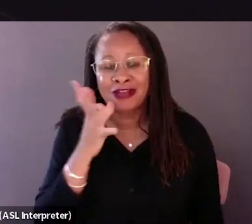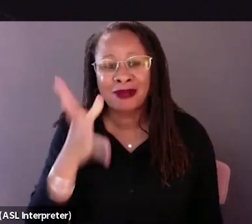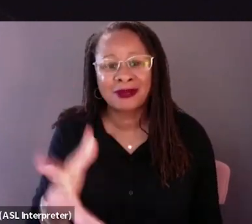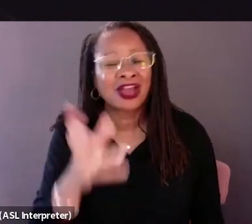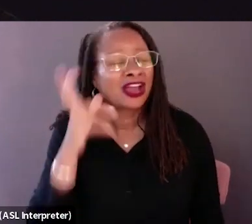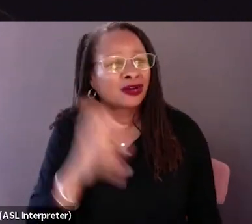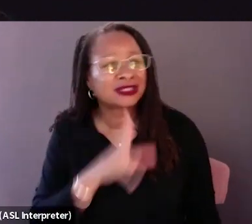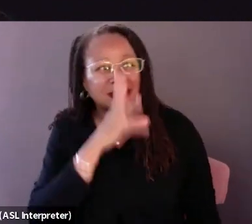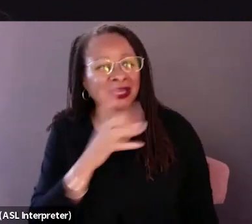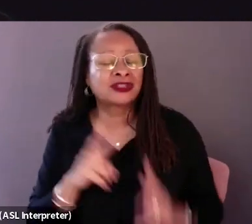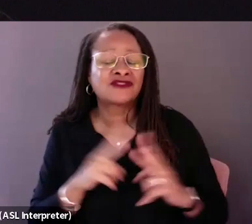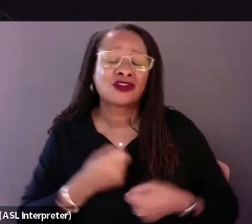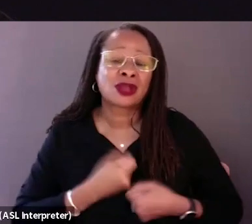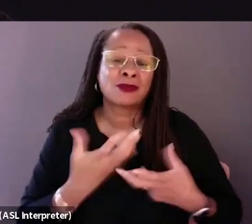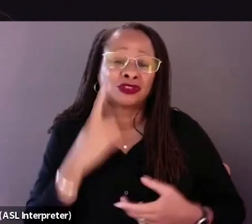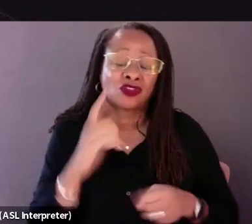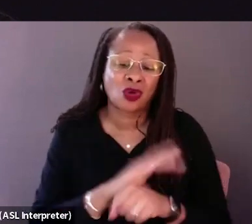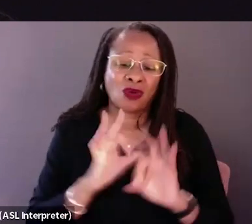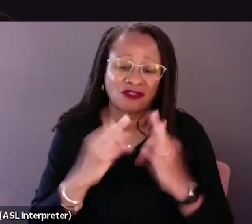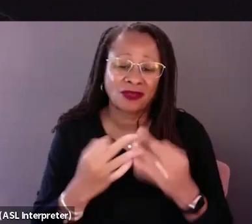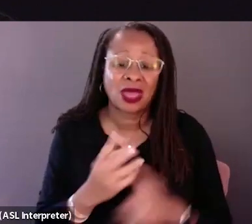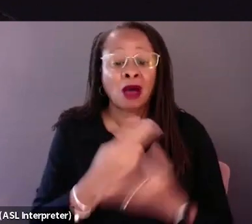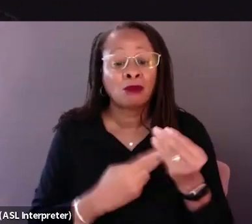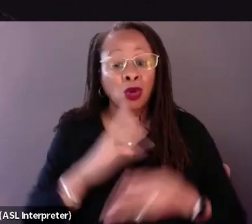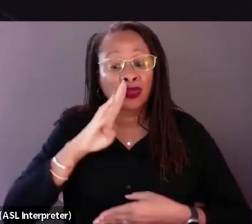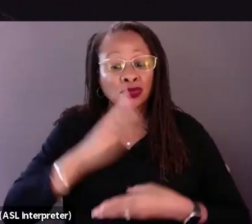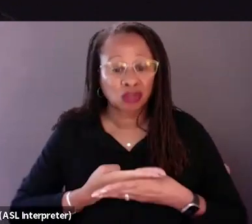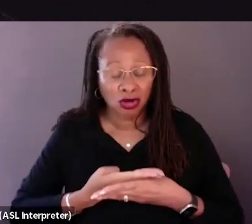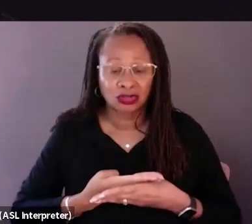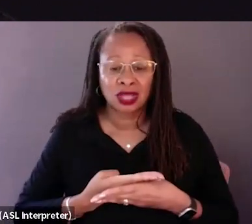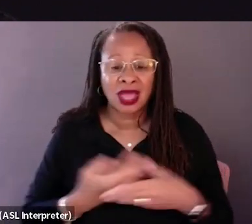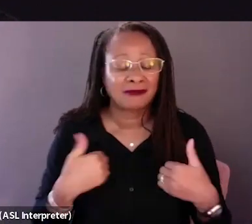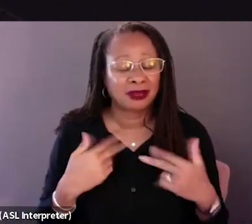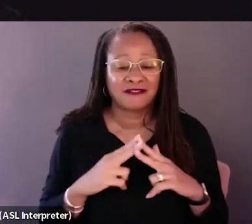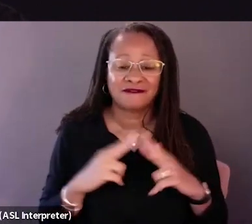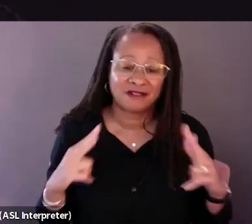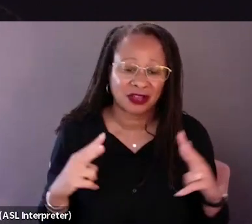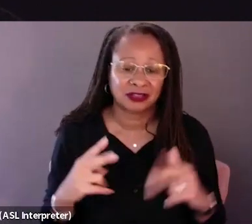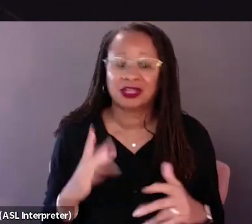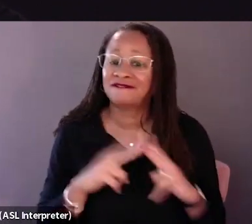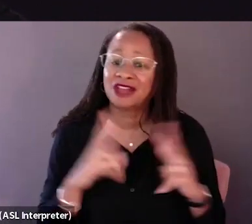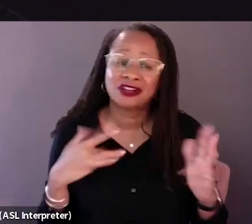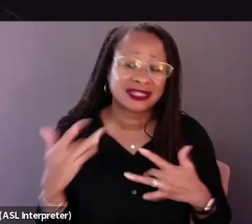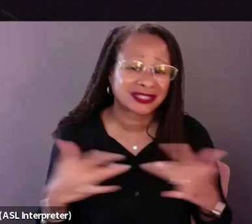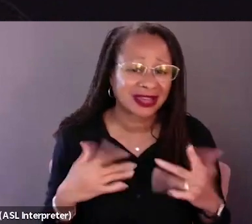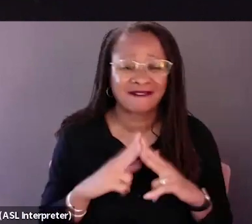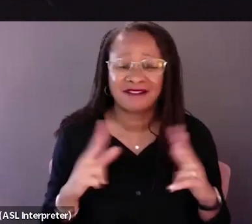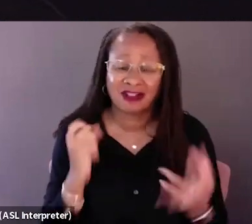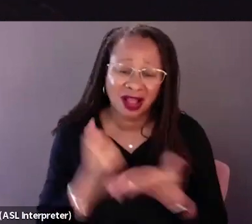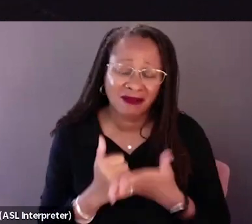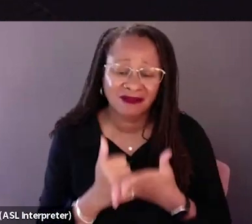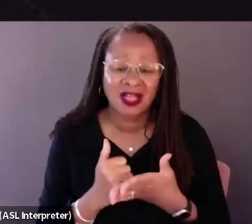for the family. And both daughters have been tremendous. They were so excited. And